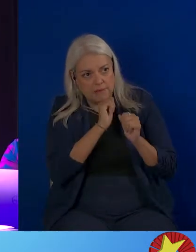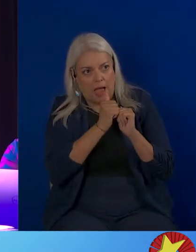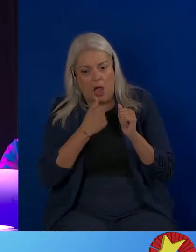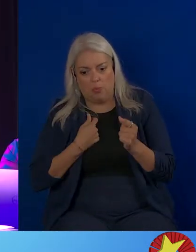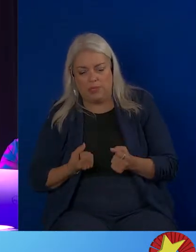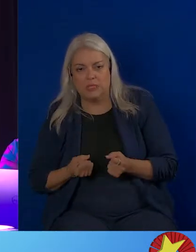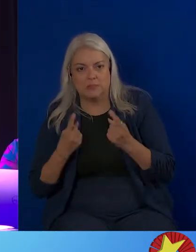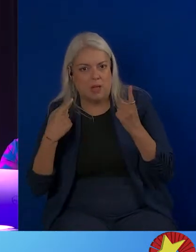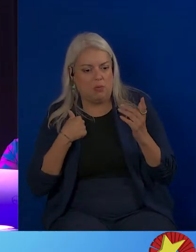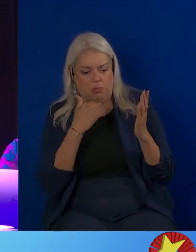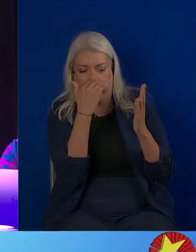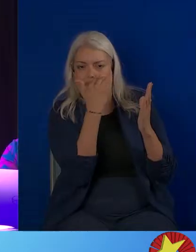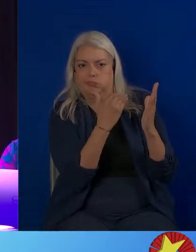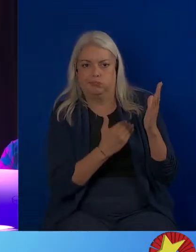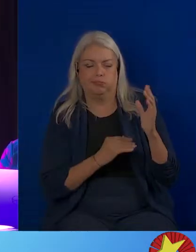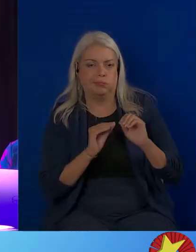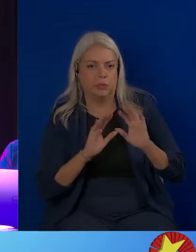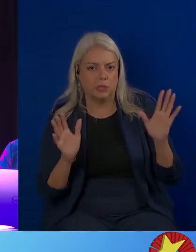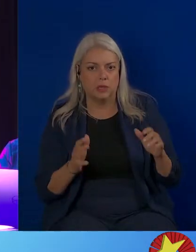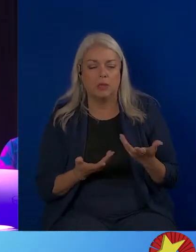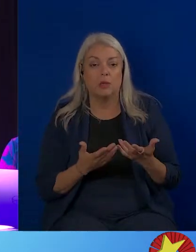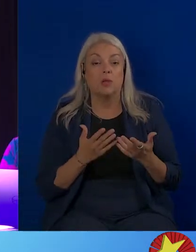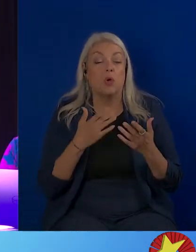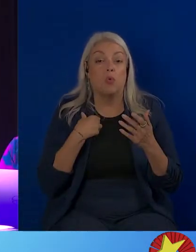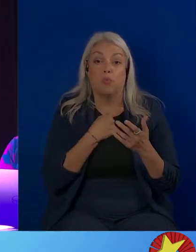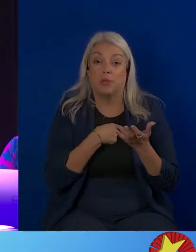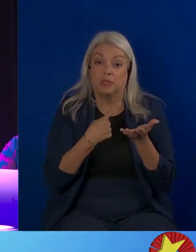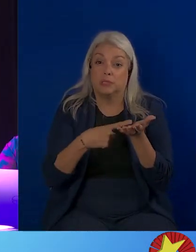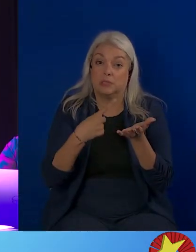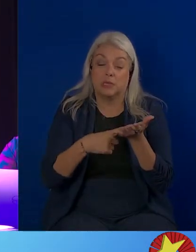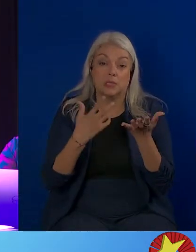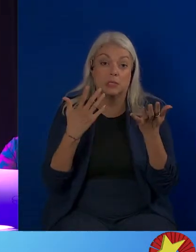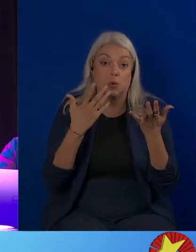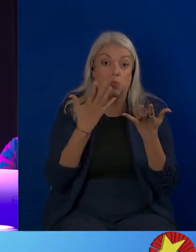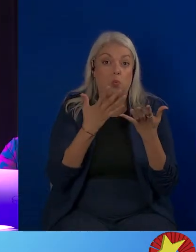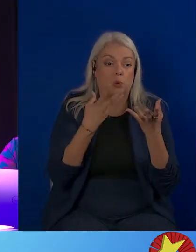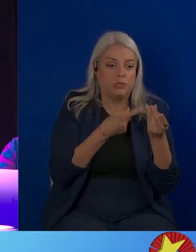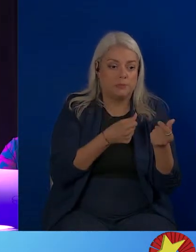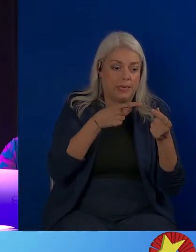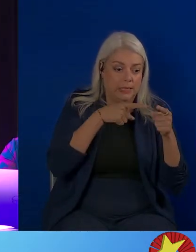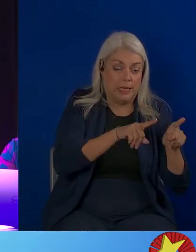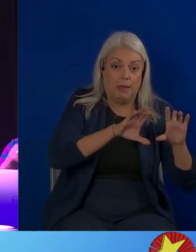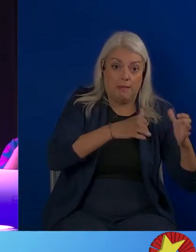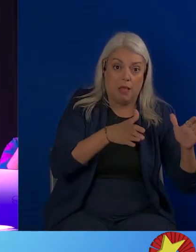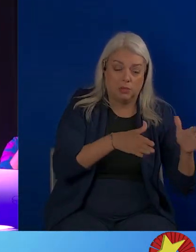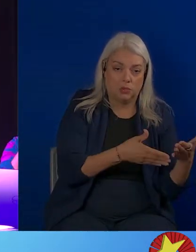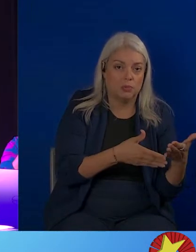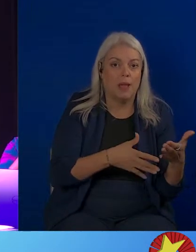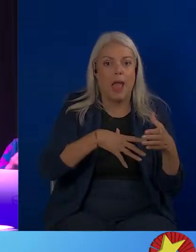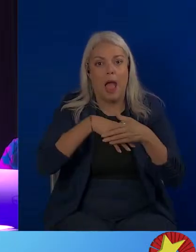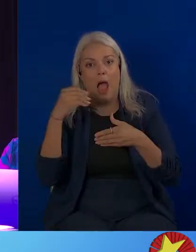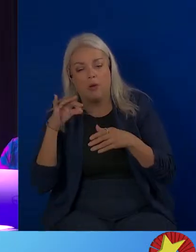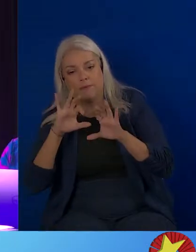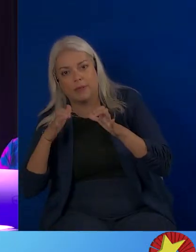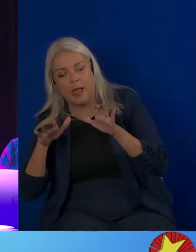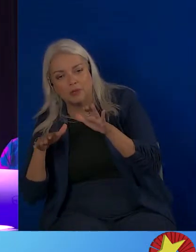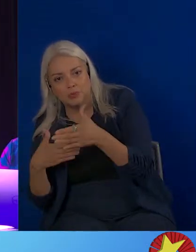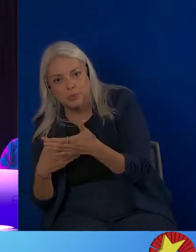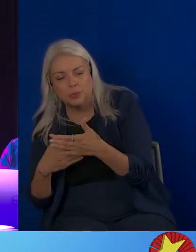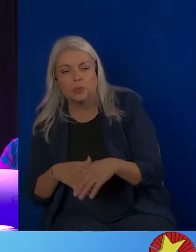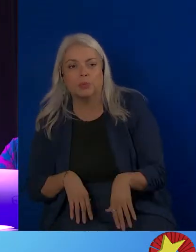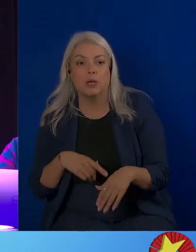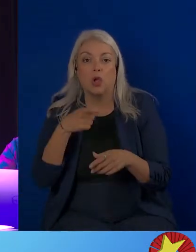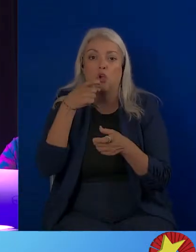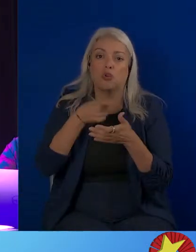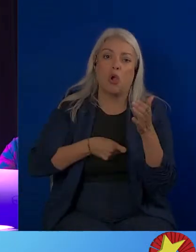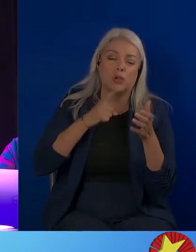classroom spending, non-classroom spending. We've also looked at cost per student. And again, as we look at meeting with